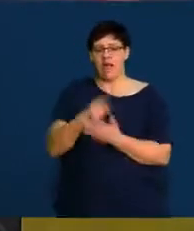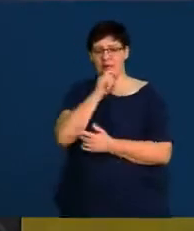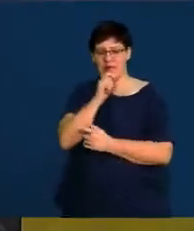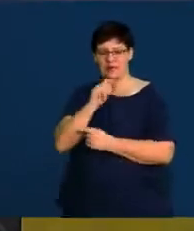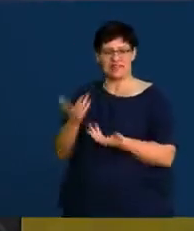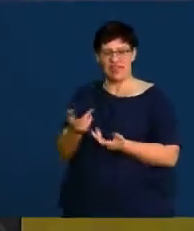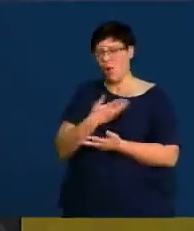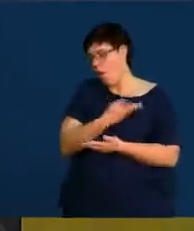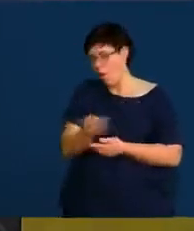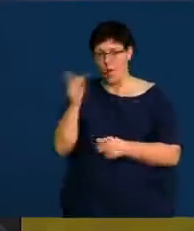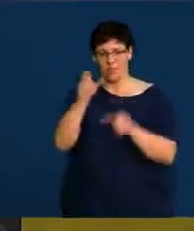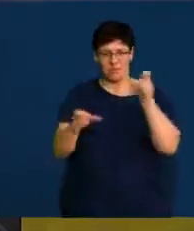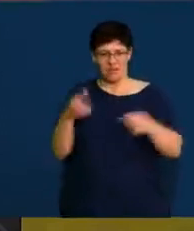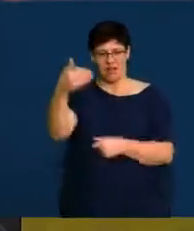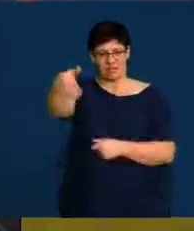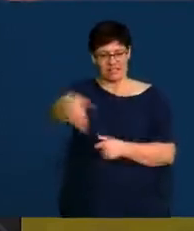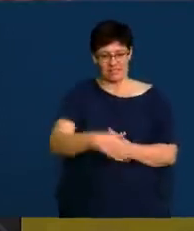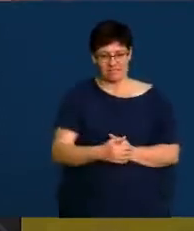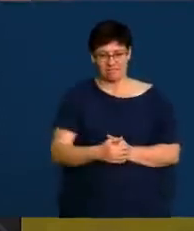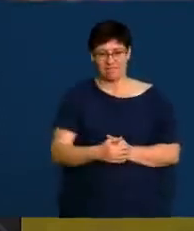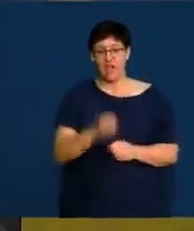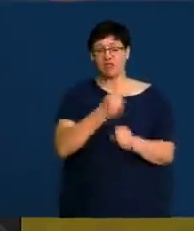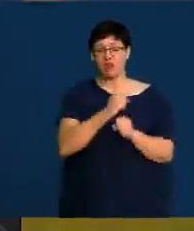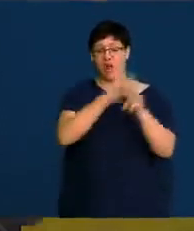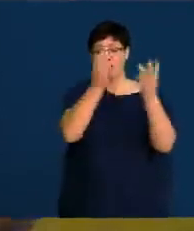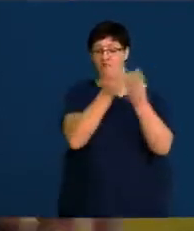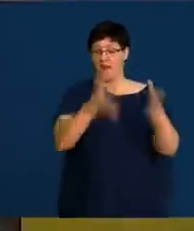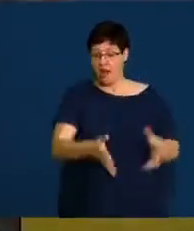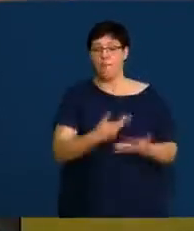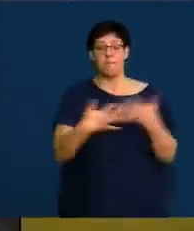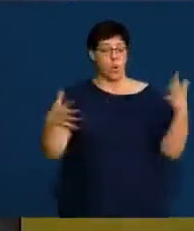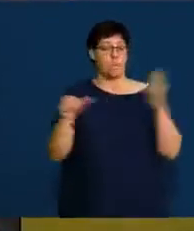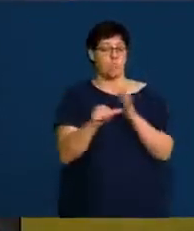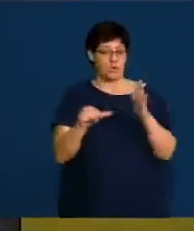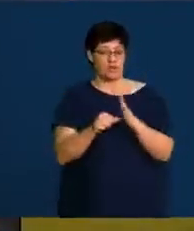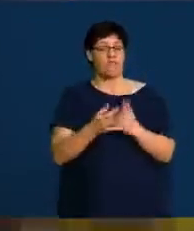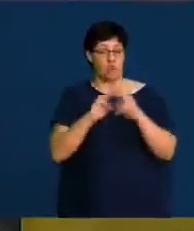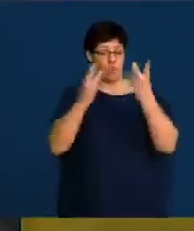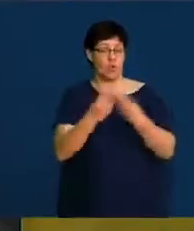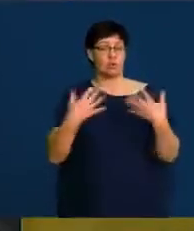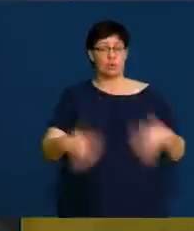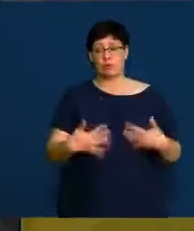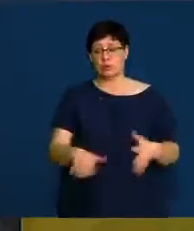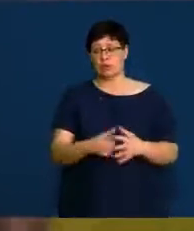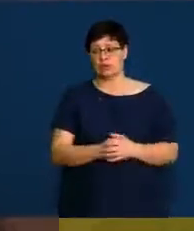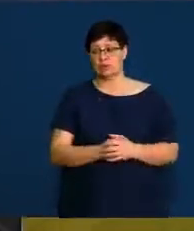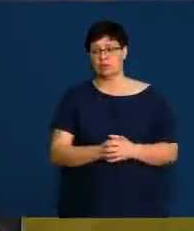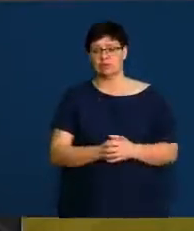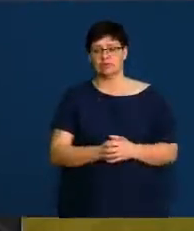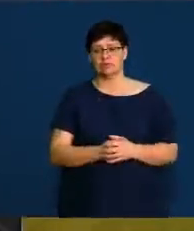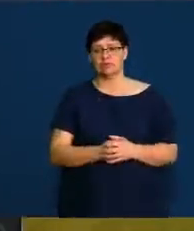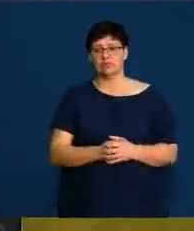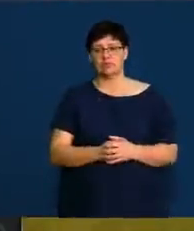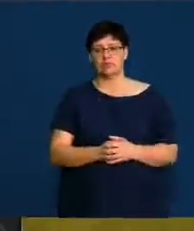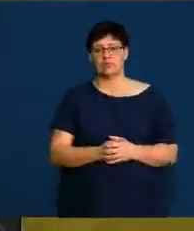for everybody else out there. Geographers are becoming more and more important to the rest of the world. Moving on, we find